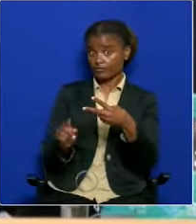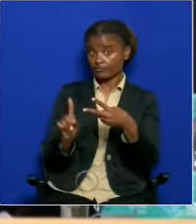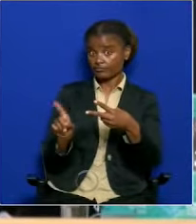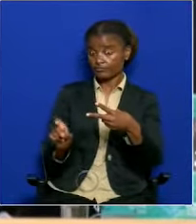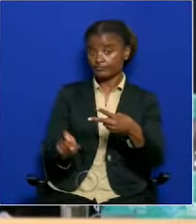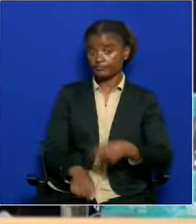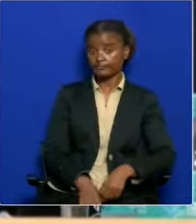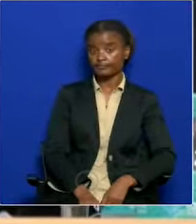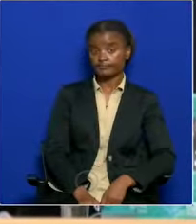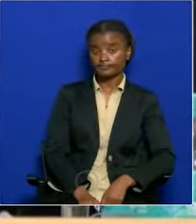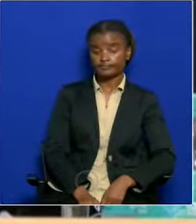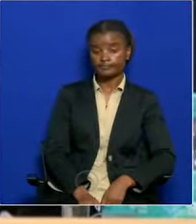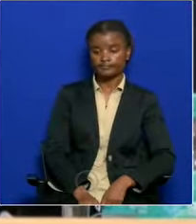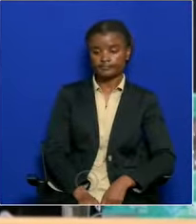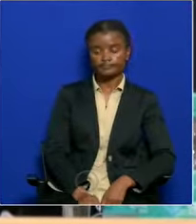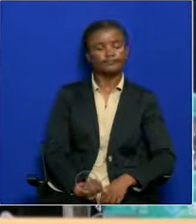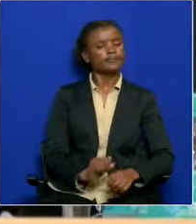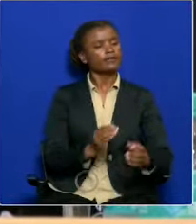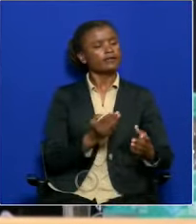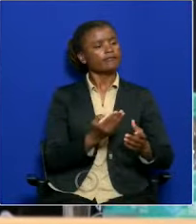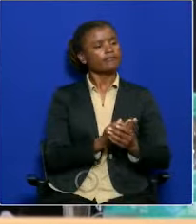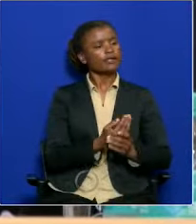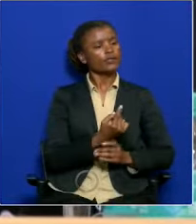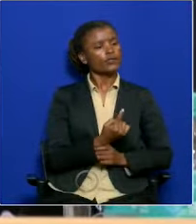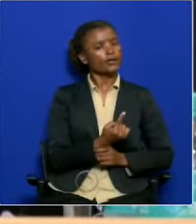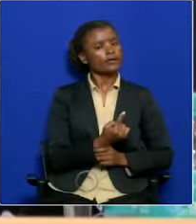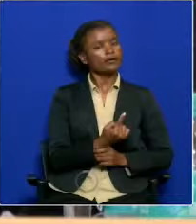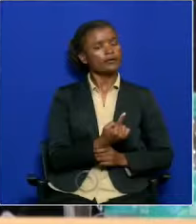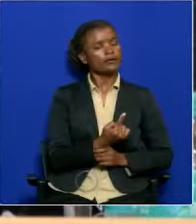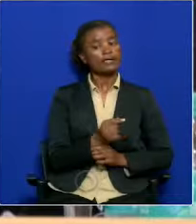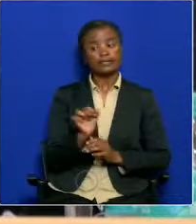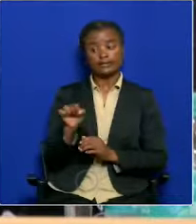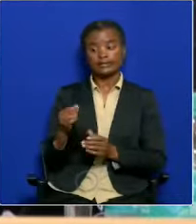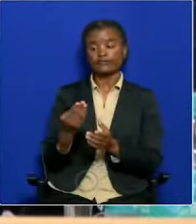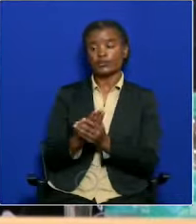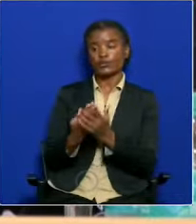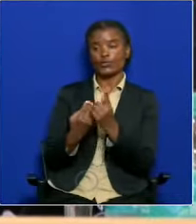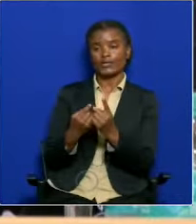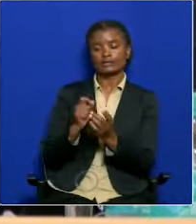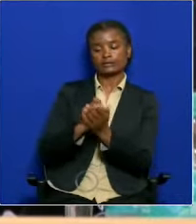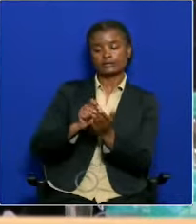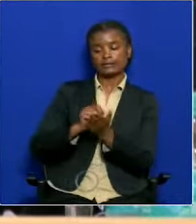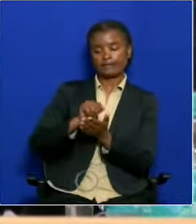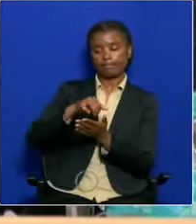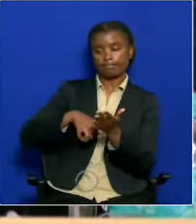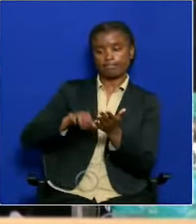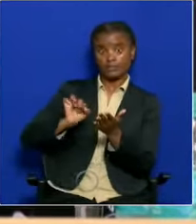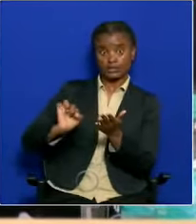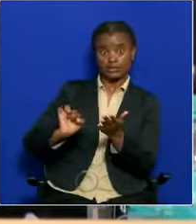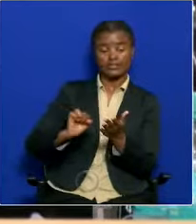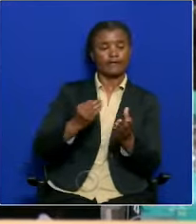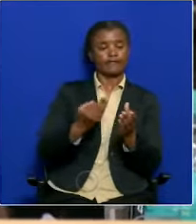File 1. File 1 and with file your statement, and file 3. That's correct. Yes.